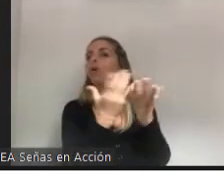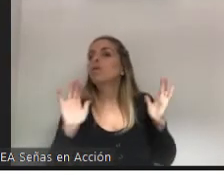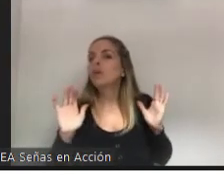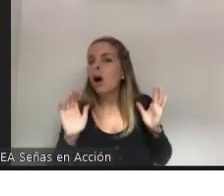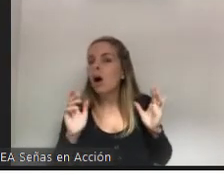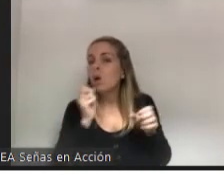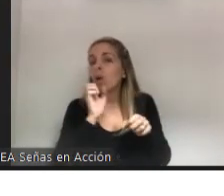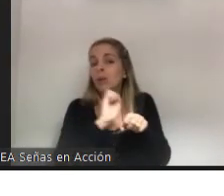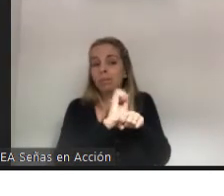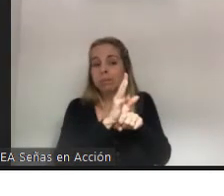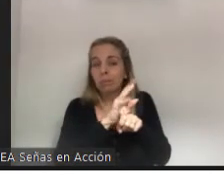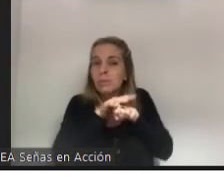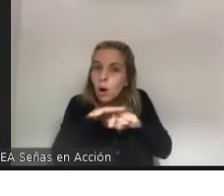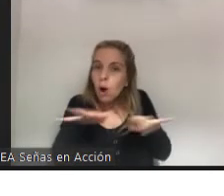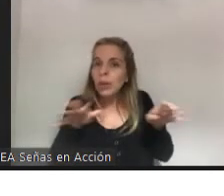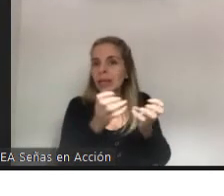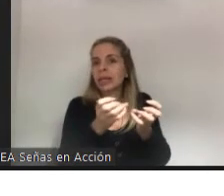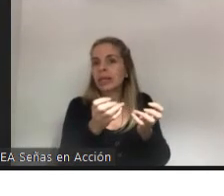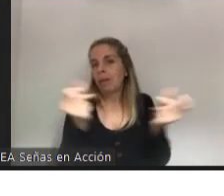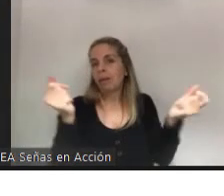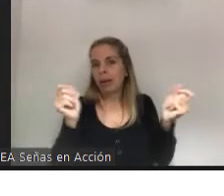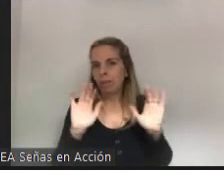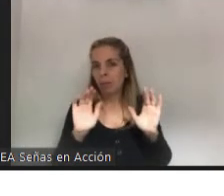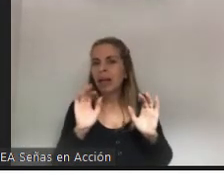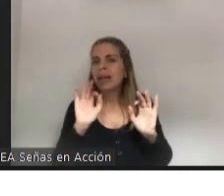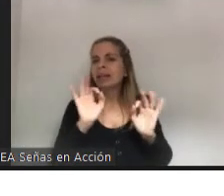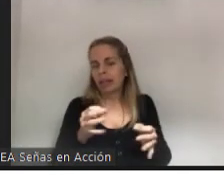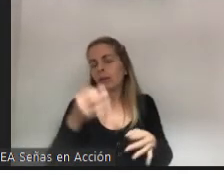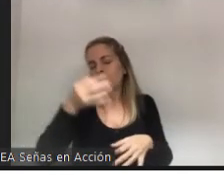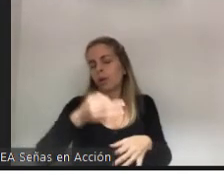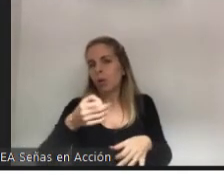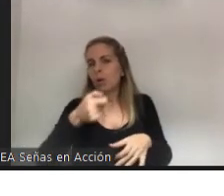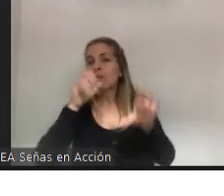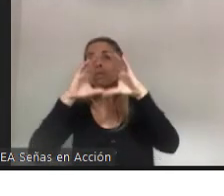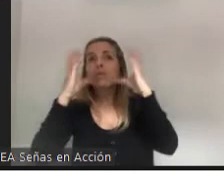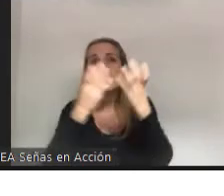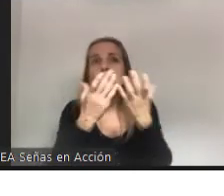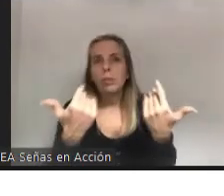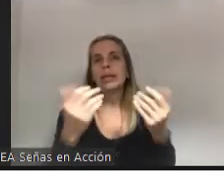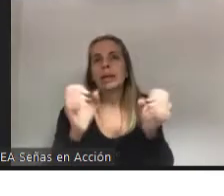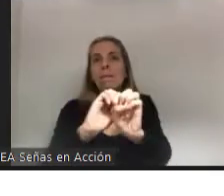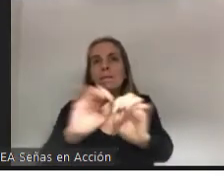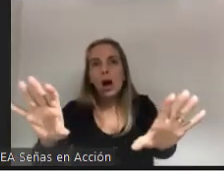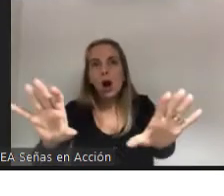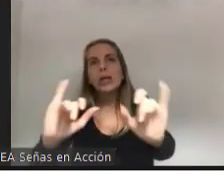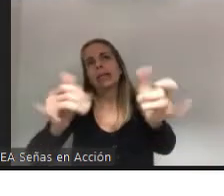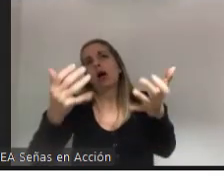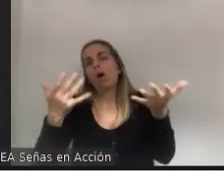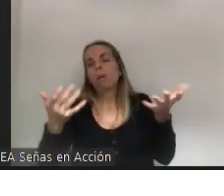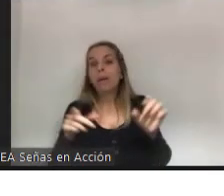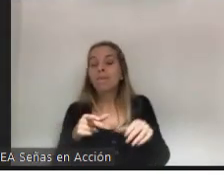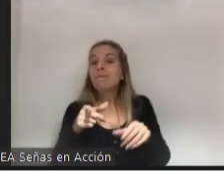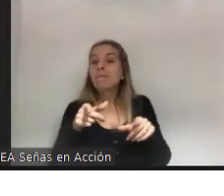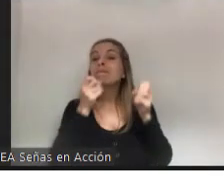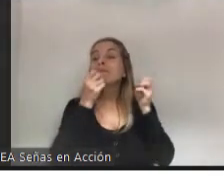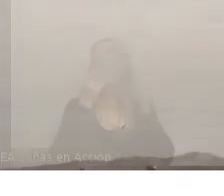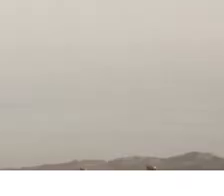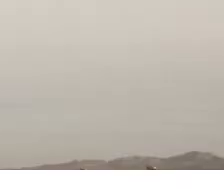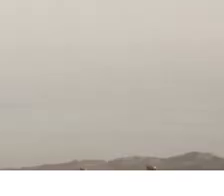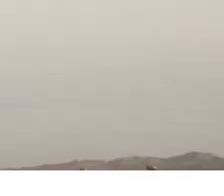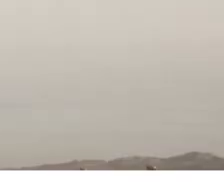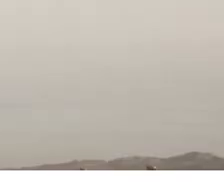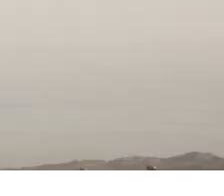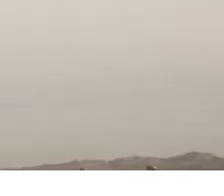doubt. It might be worse, of course, I have no doubt about that. Can it be a little better? Well, of course, part of